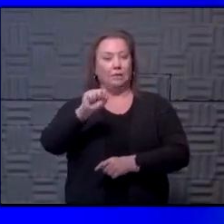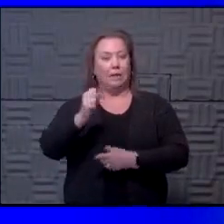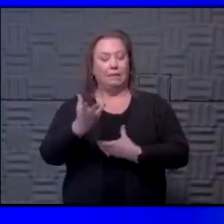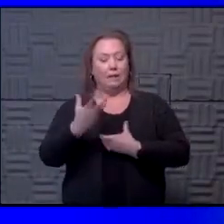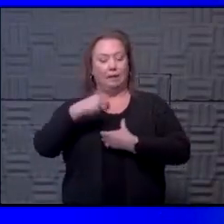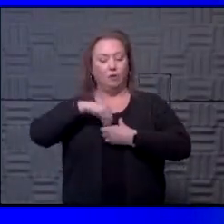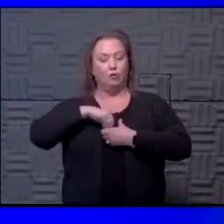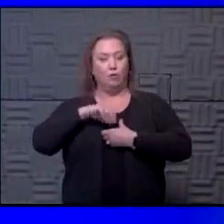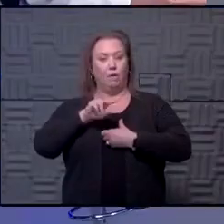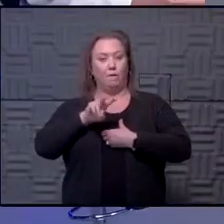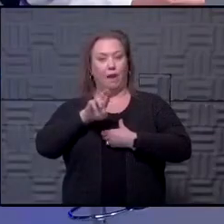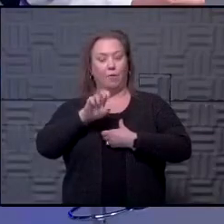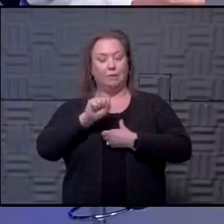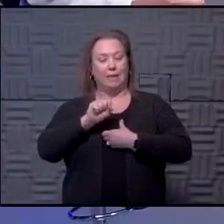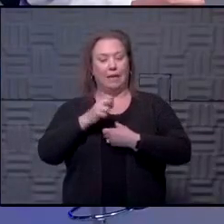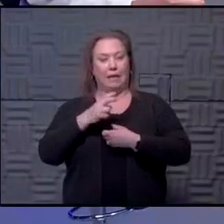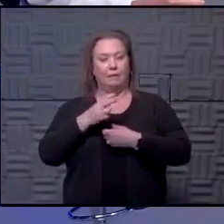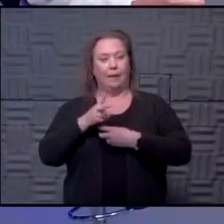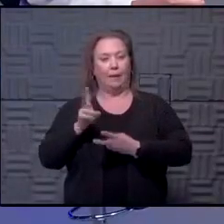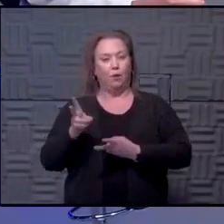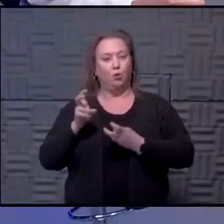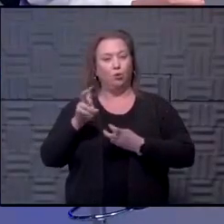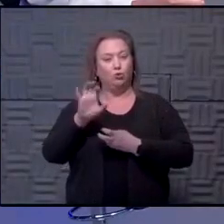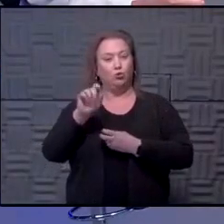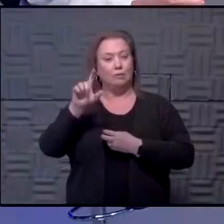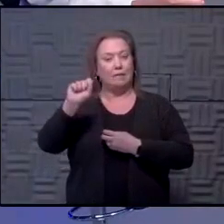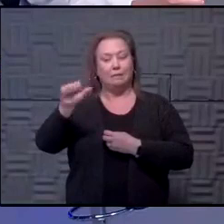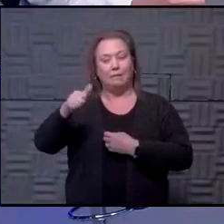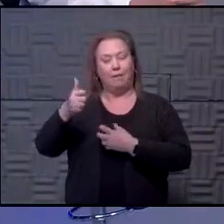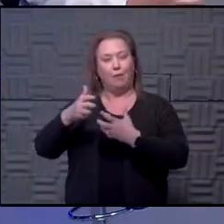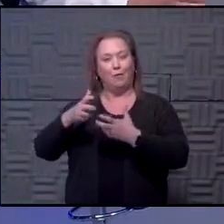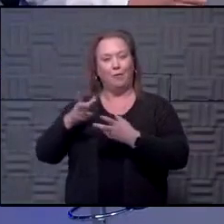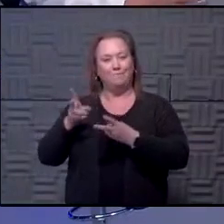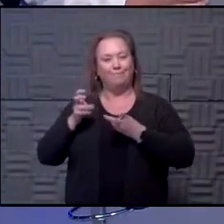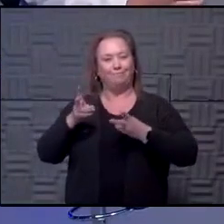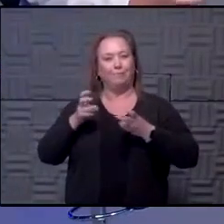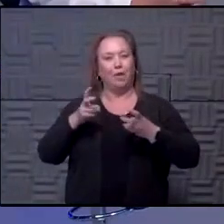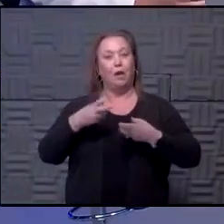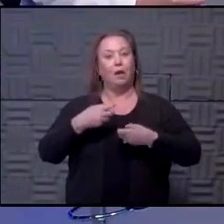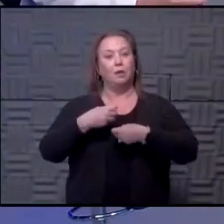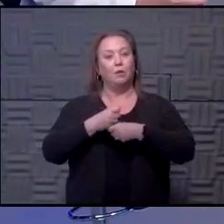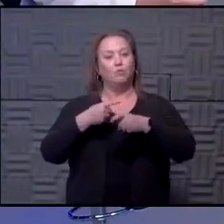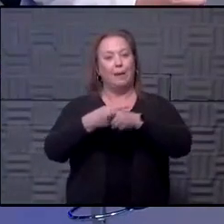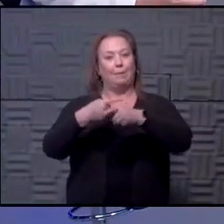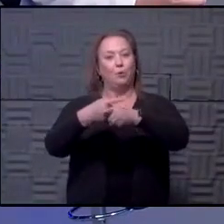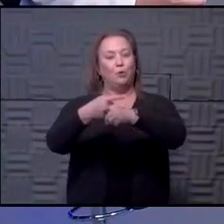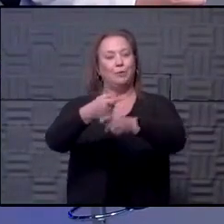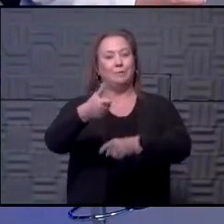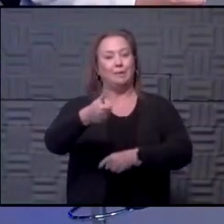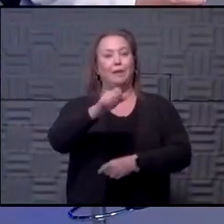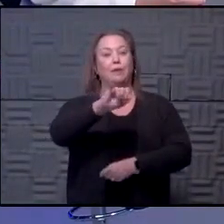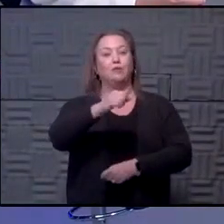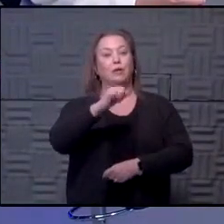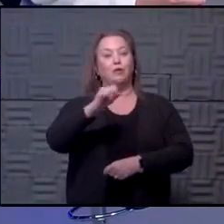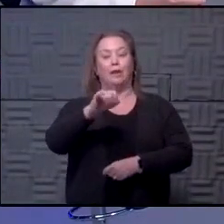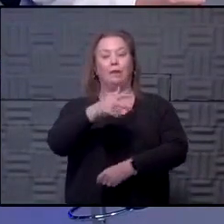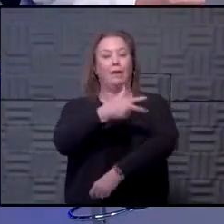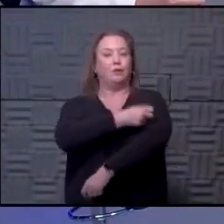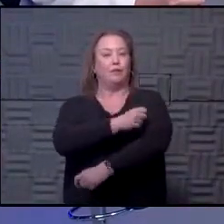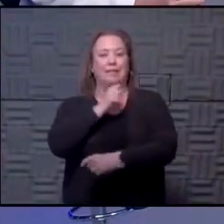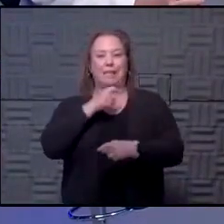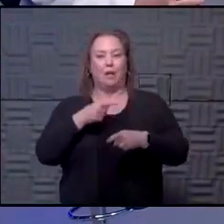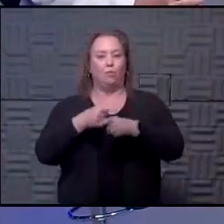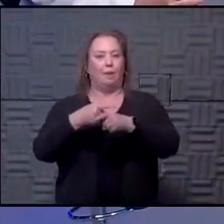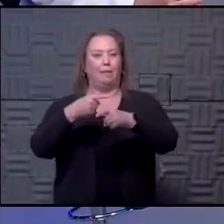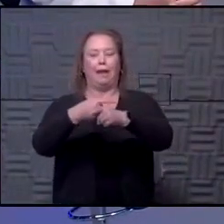body. They use your cells' machinery and other parts to help reproduce themselves. The J&J vaccine is not a